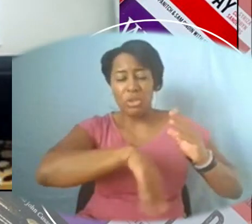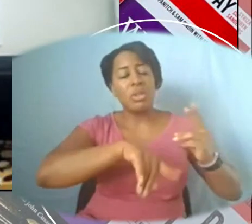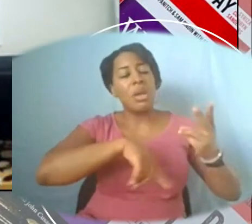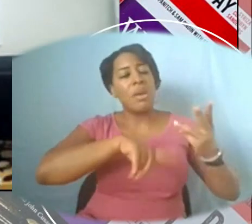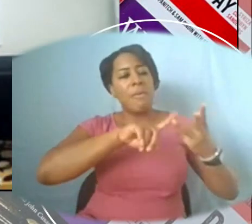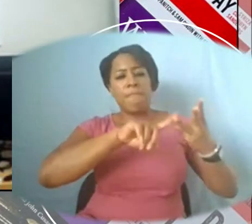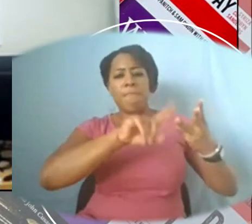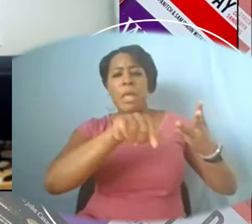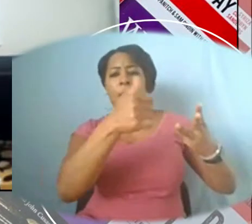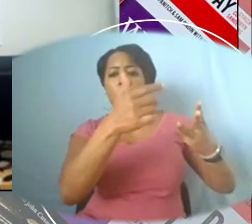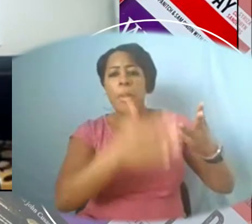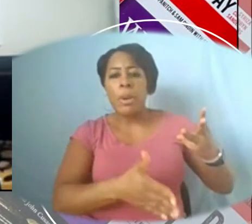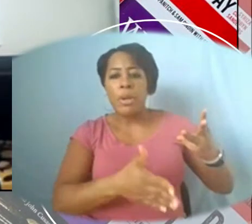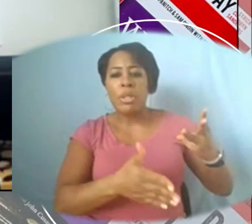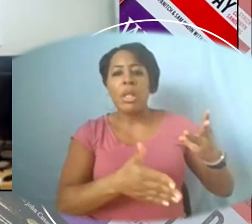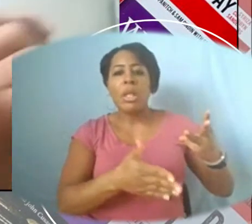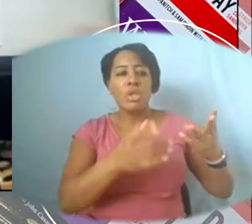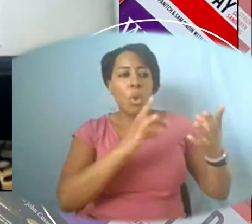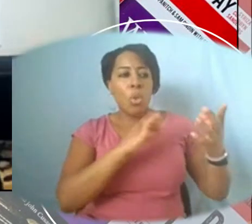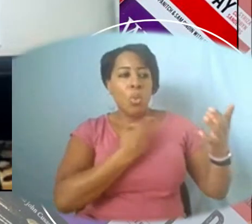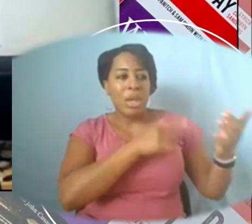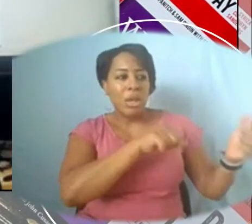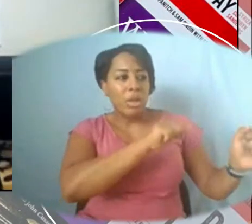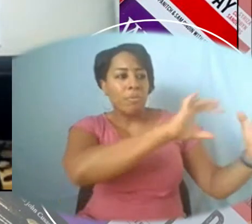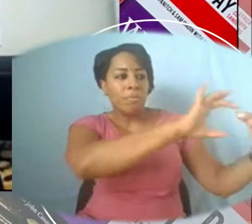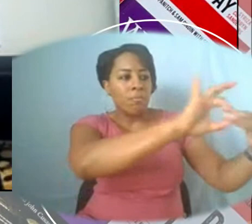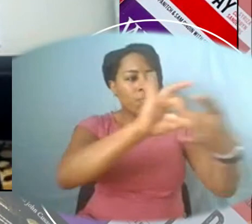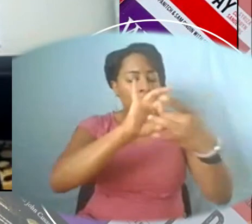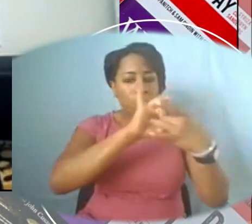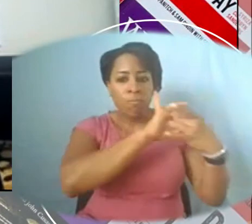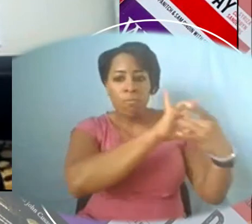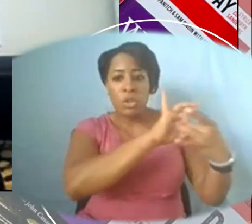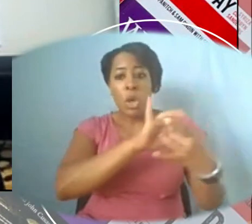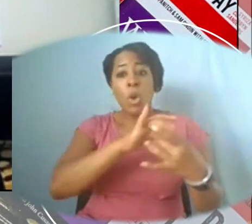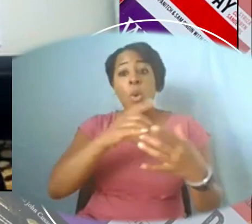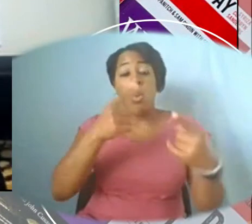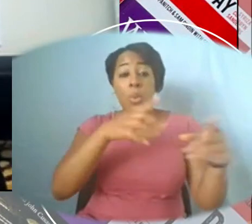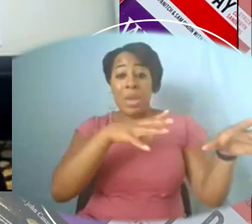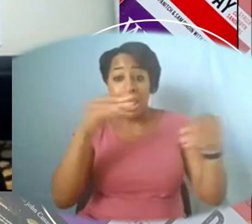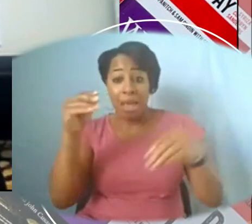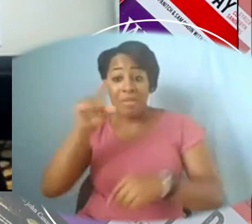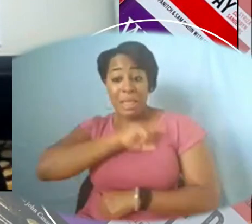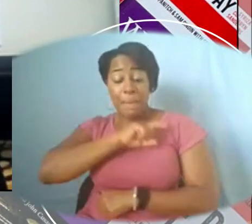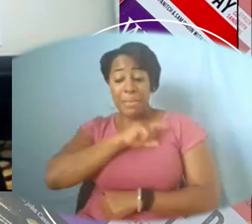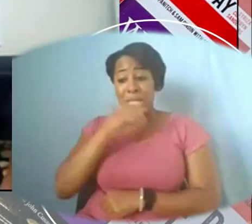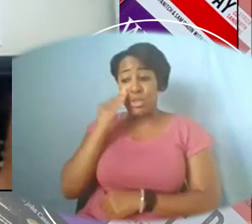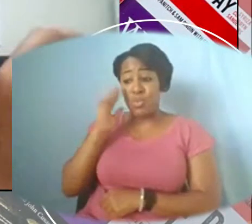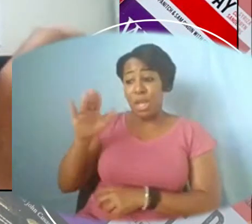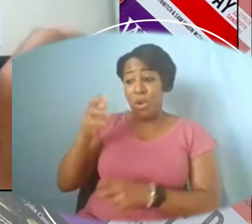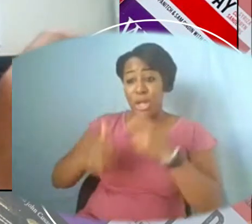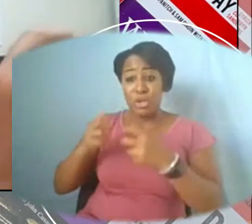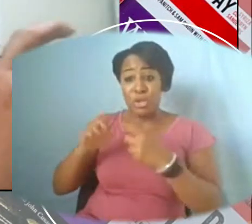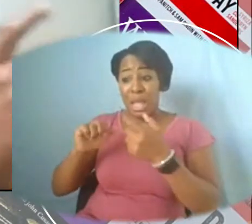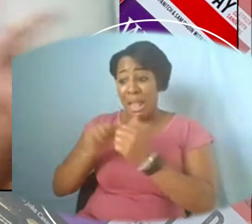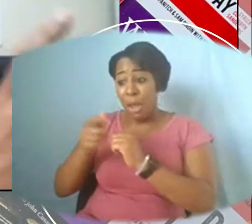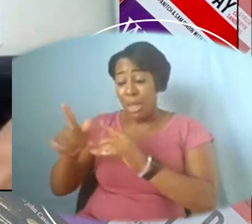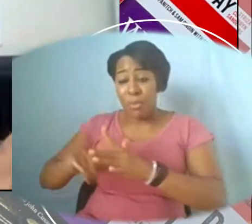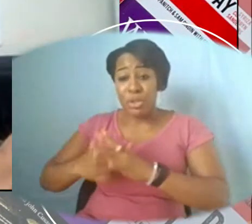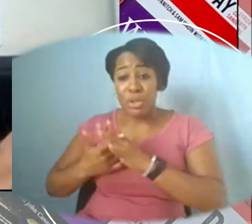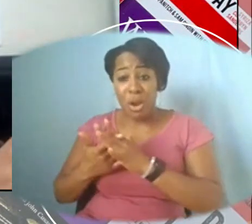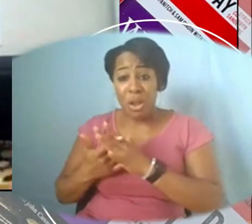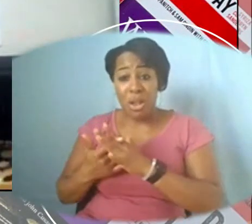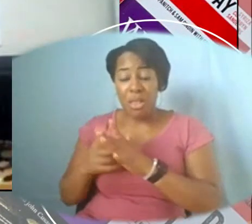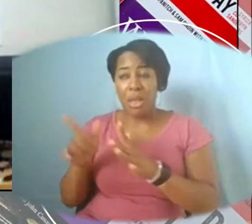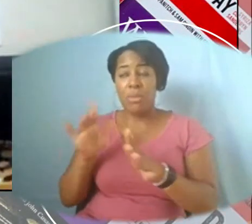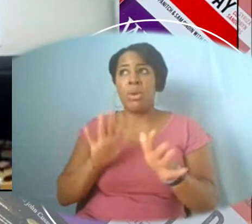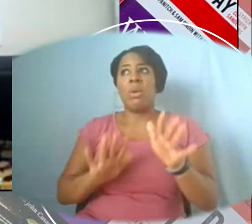that auditorium, the police knew their history on how they got started and was they were like taken